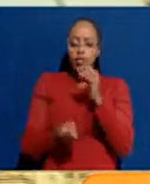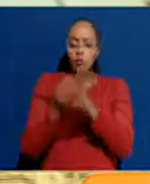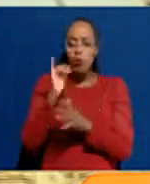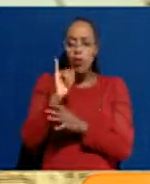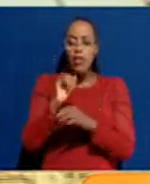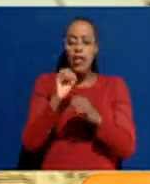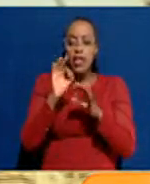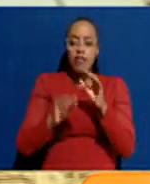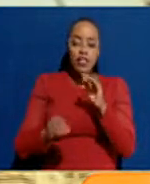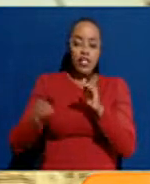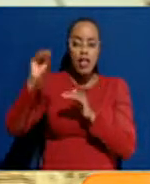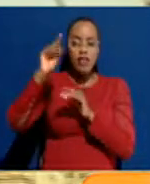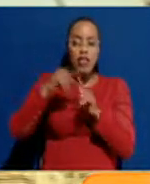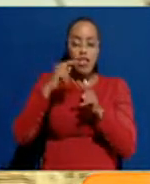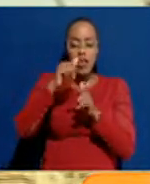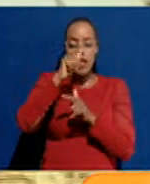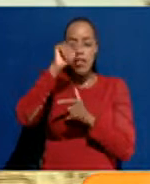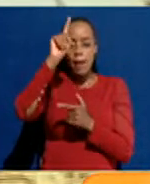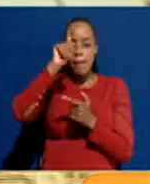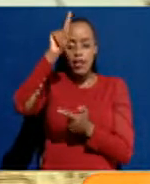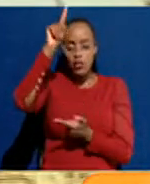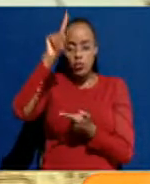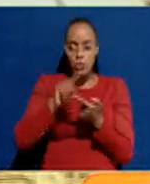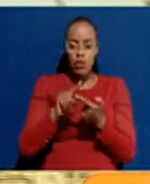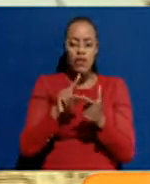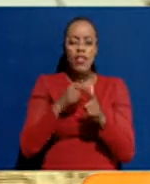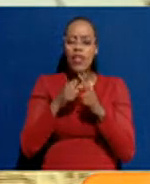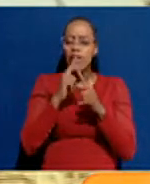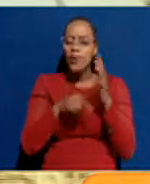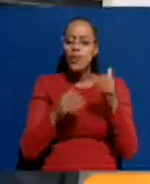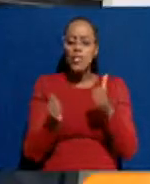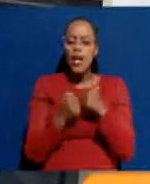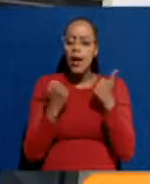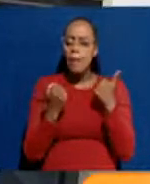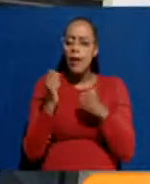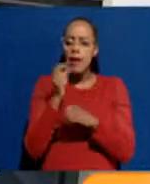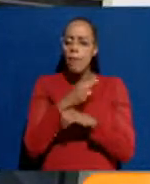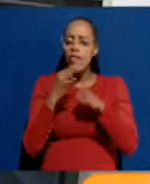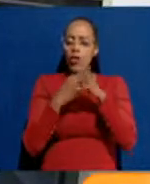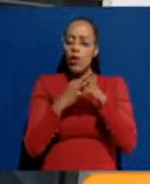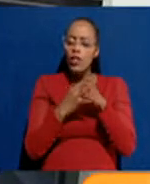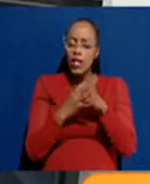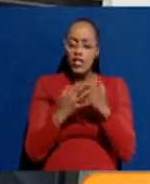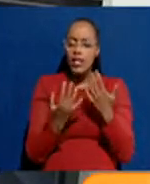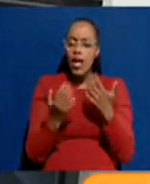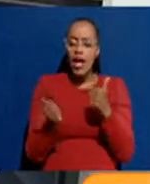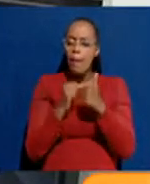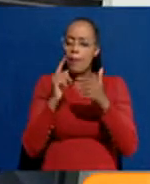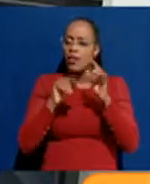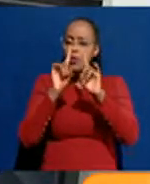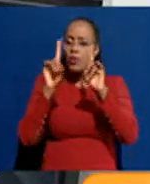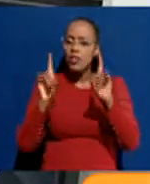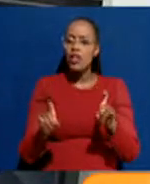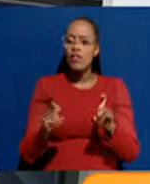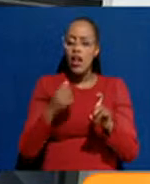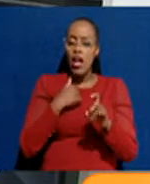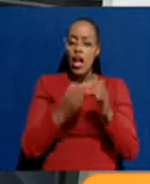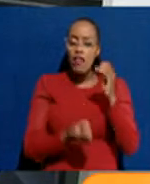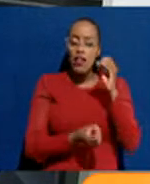it goes up, then this other one must come down. So what happened August 25th, 26th? August, there